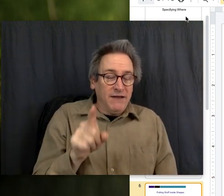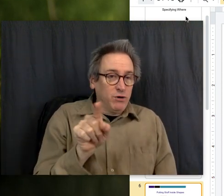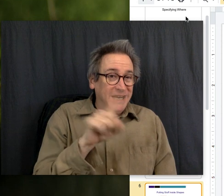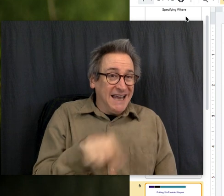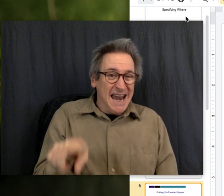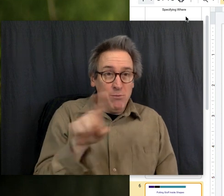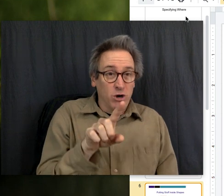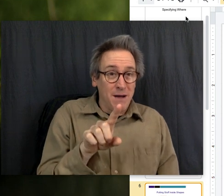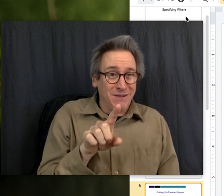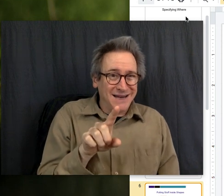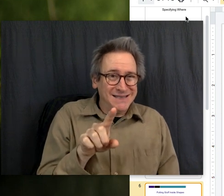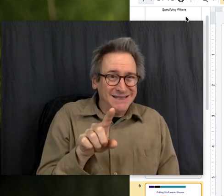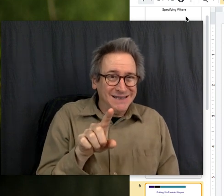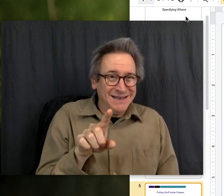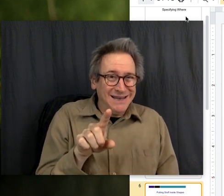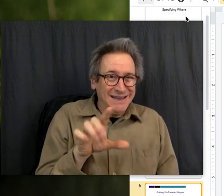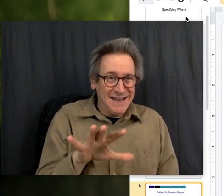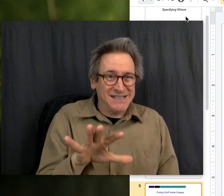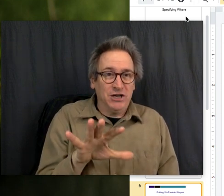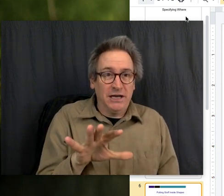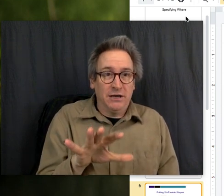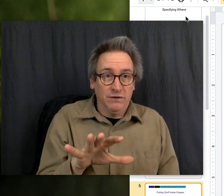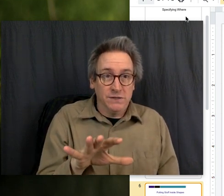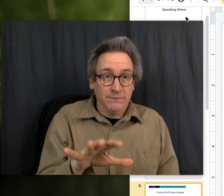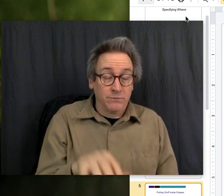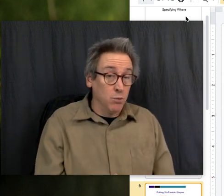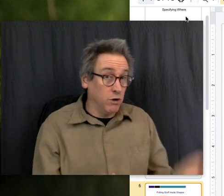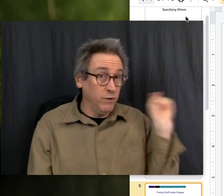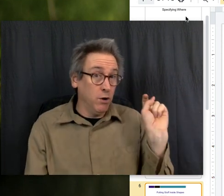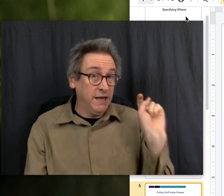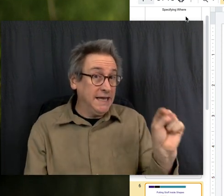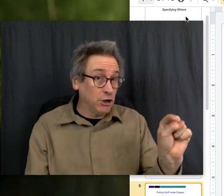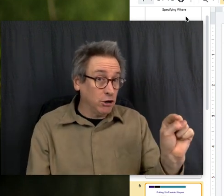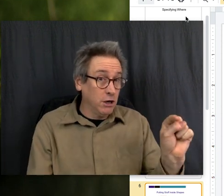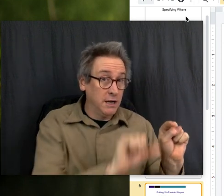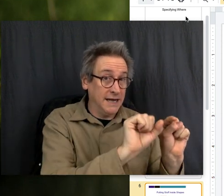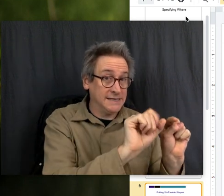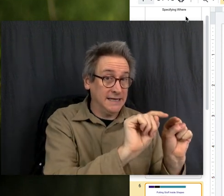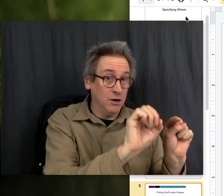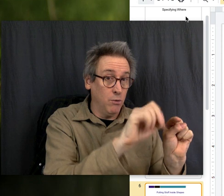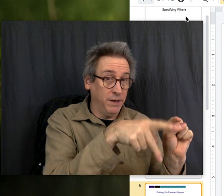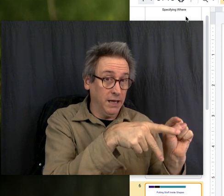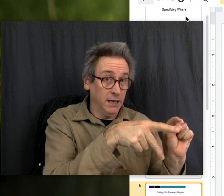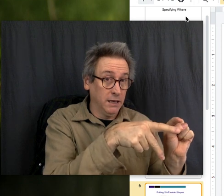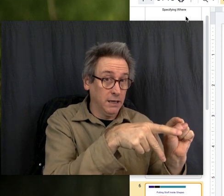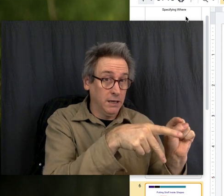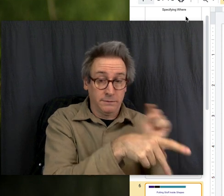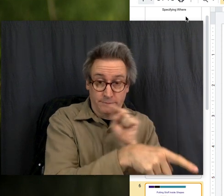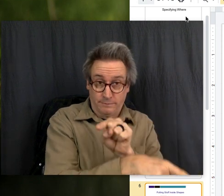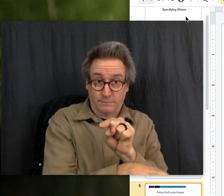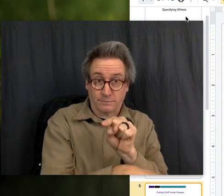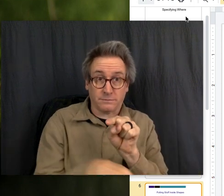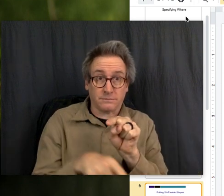but if we're going to get any more complex, that's going to get confusing. Where if we go here, S-T-O-P,